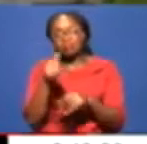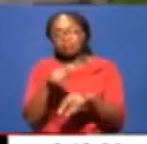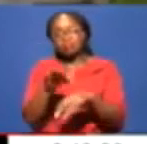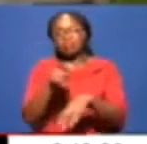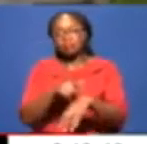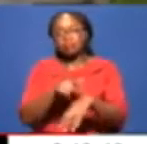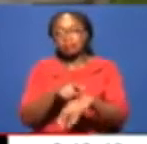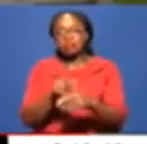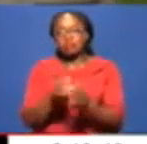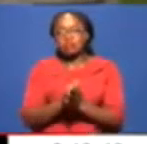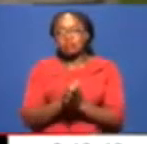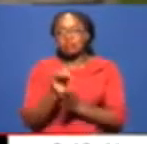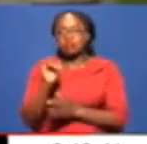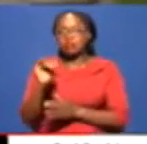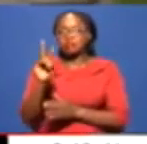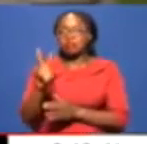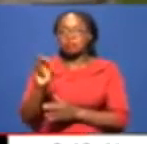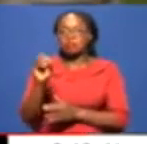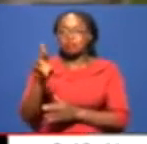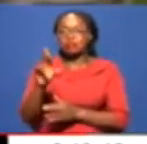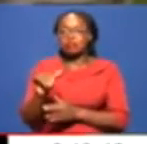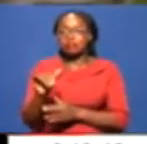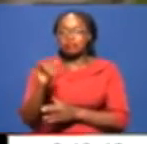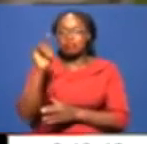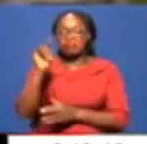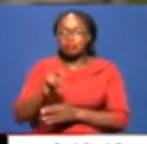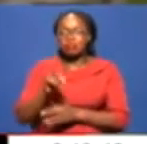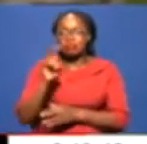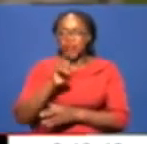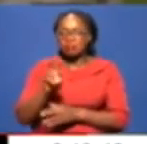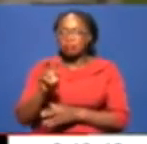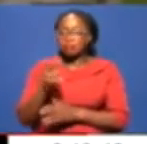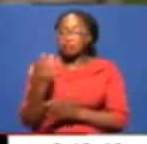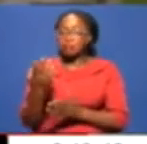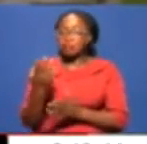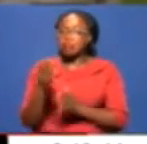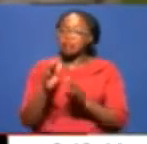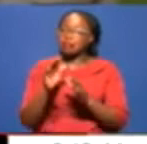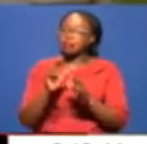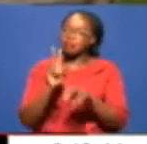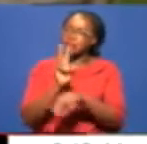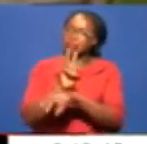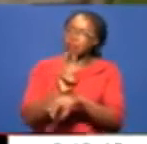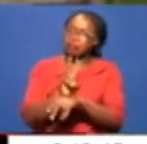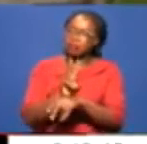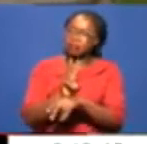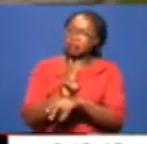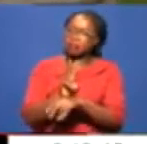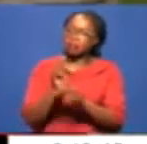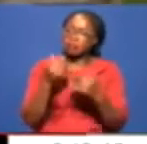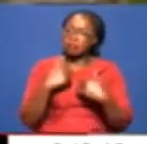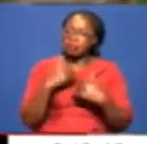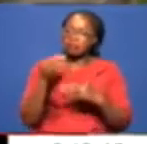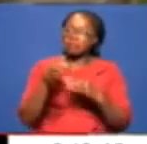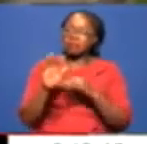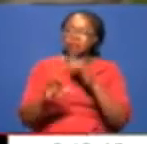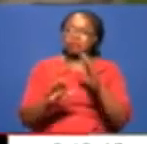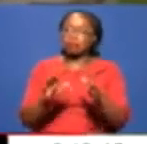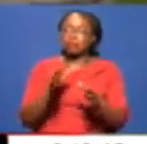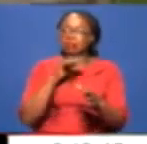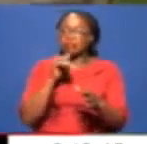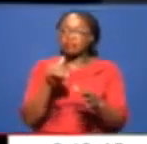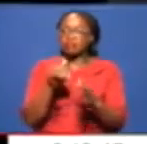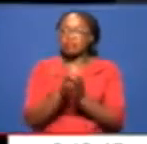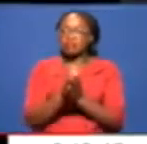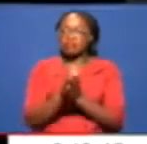Ivory must be seen as only valuable if it's on an animal. It should not be ever seen as a valuable